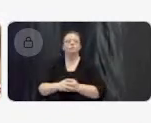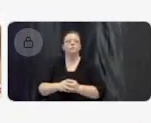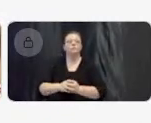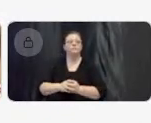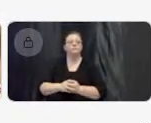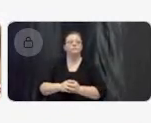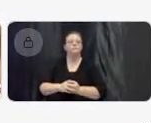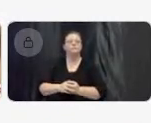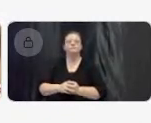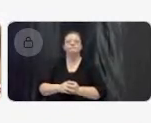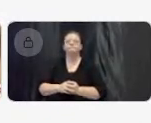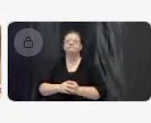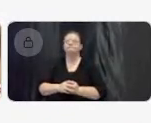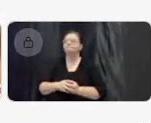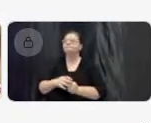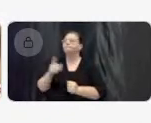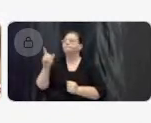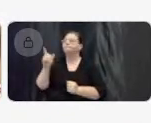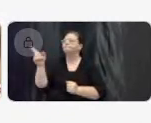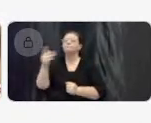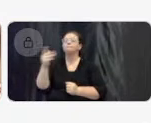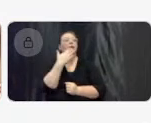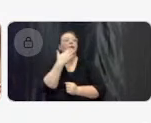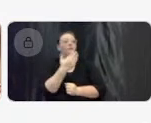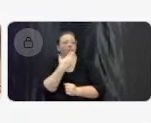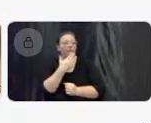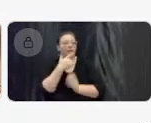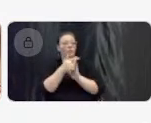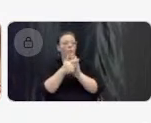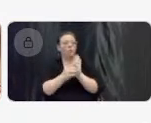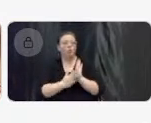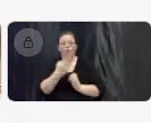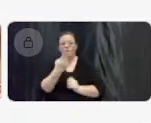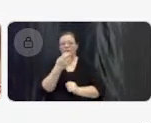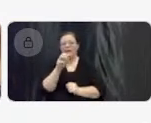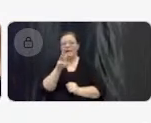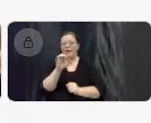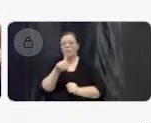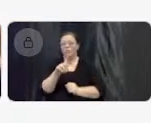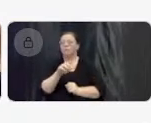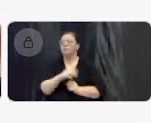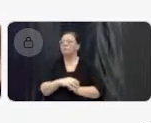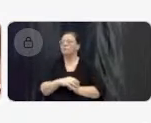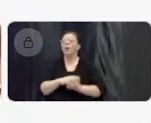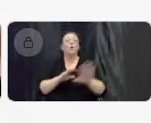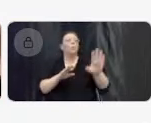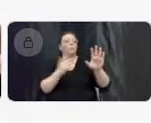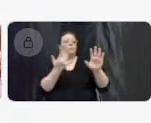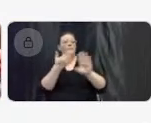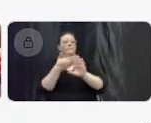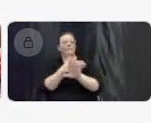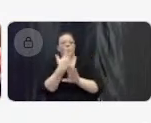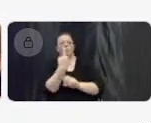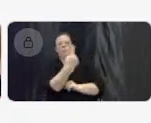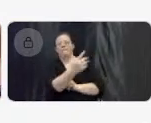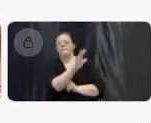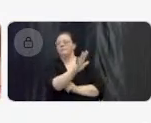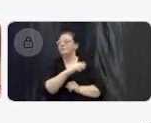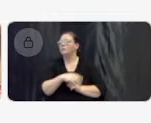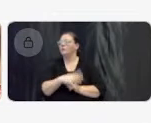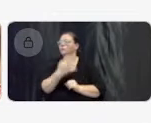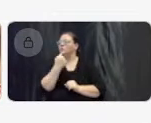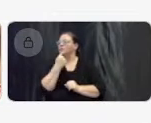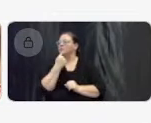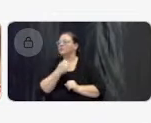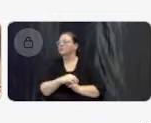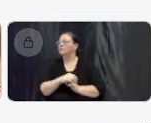questions. Attorney Howard, thank you very much. Thank you, sir. And Attorney Howard, before you leave, I just want to say this before you